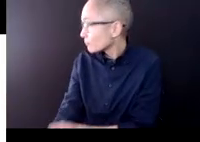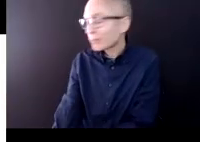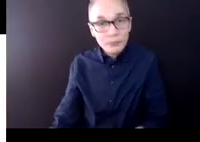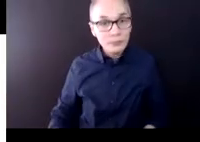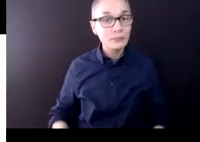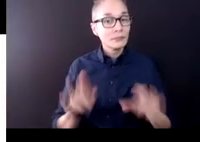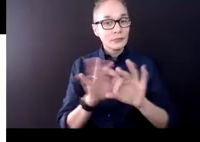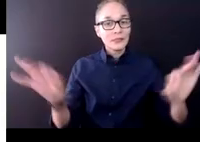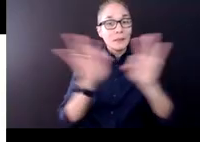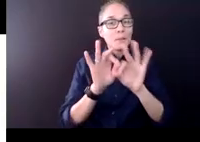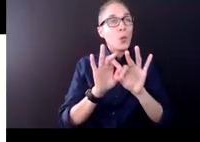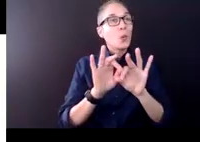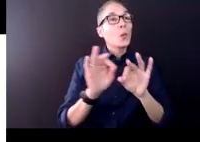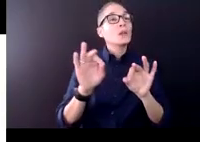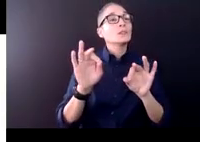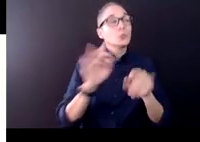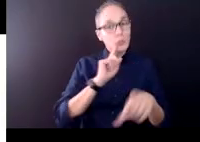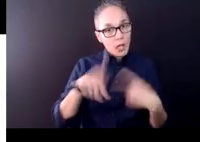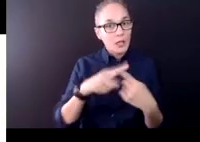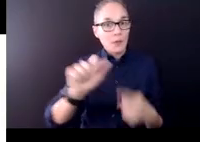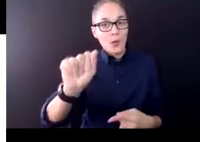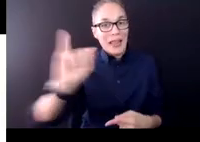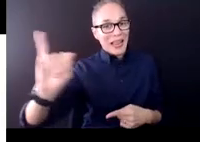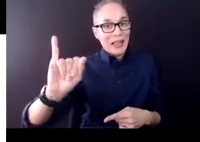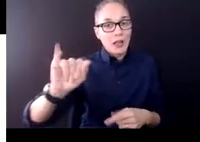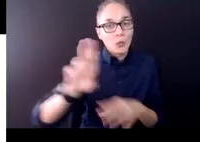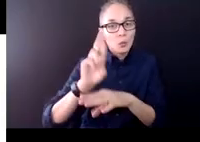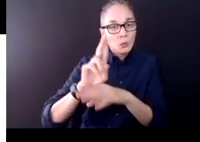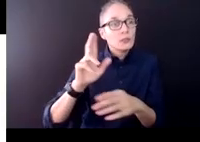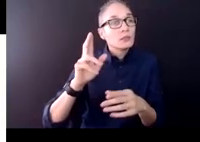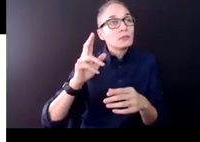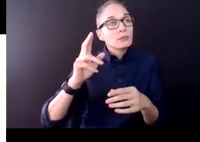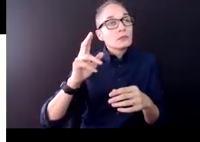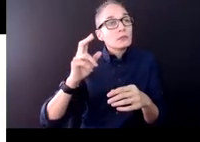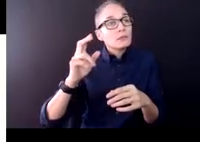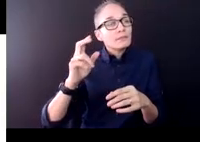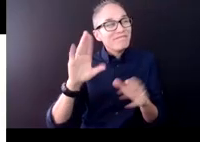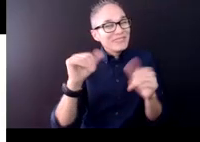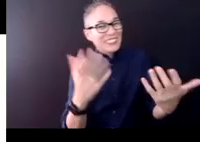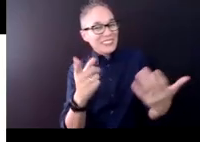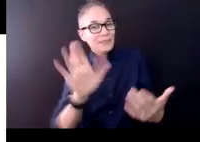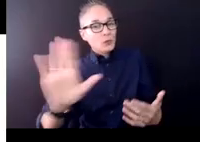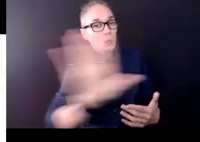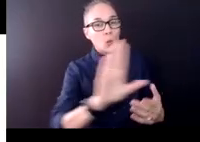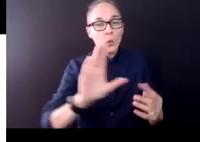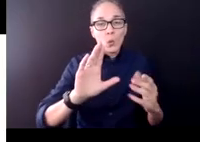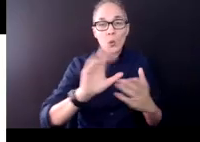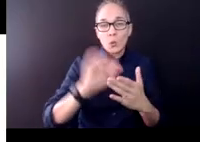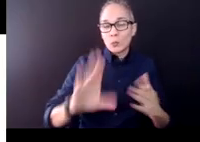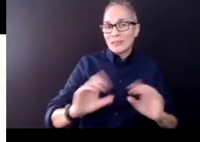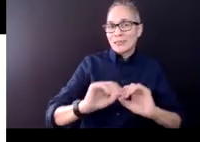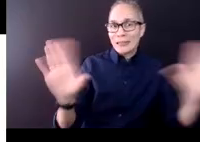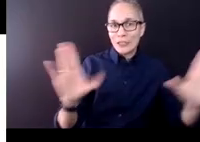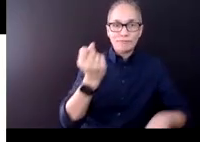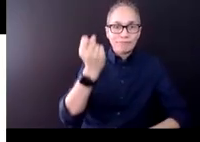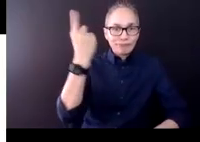So it's important to give this a language, and to give students that clear understanding of